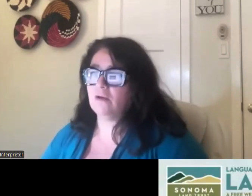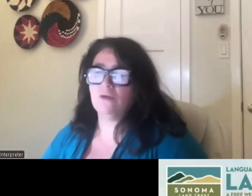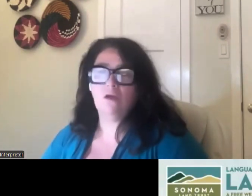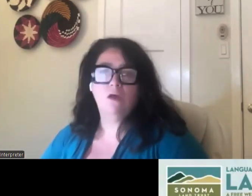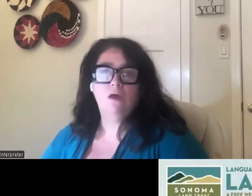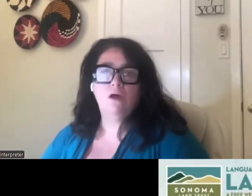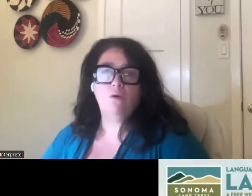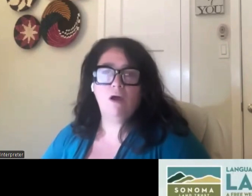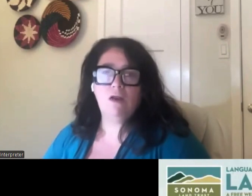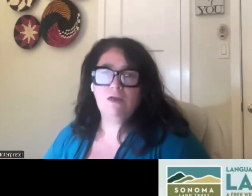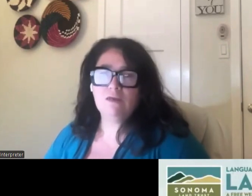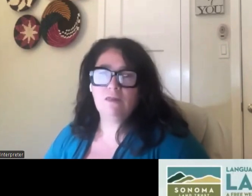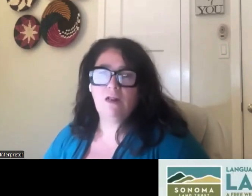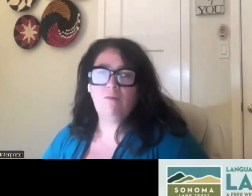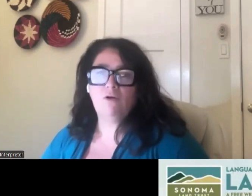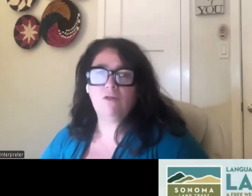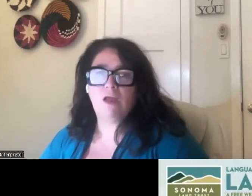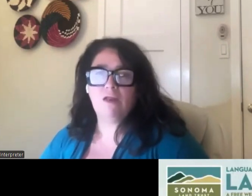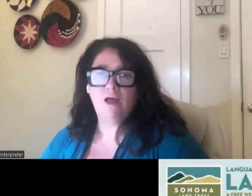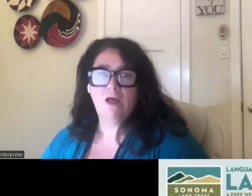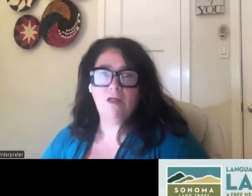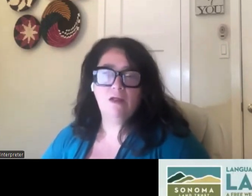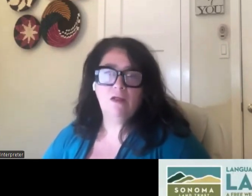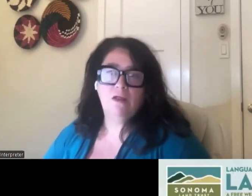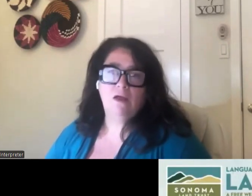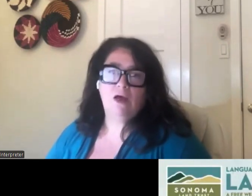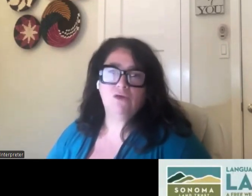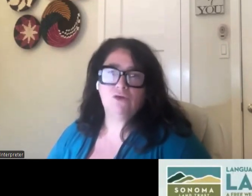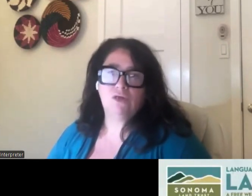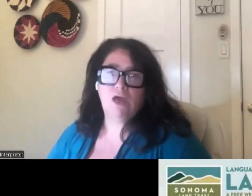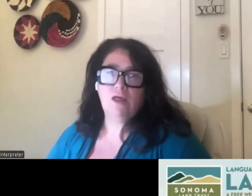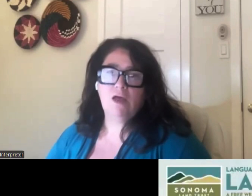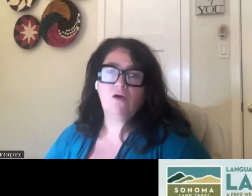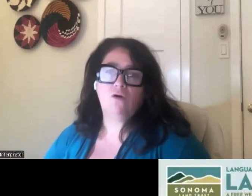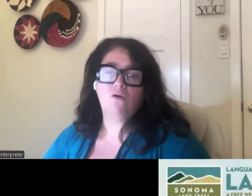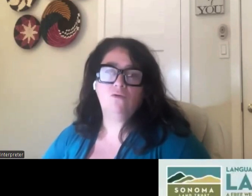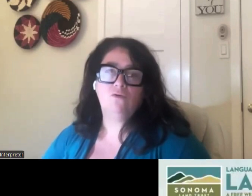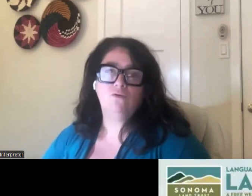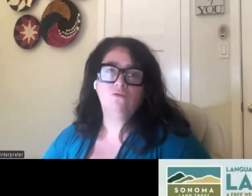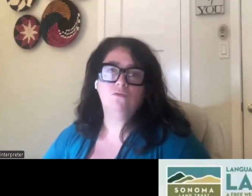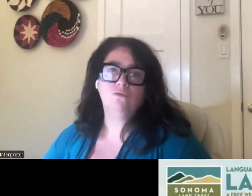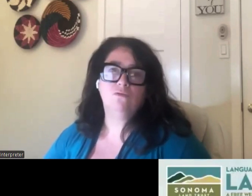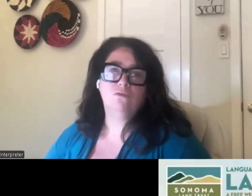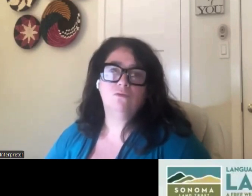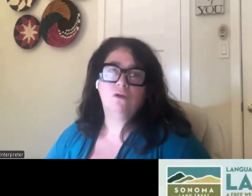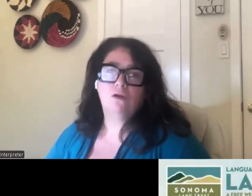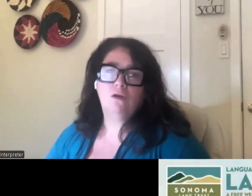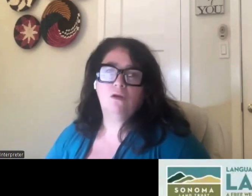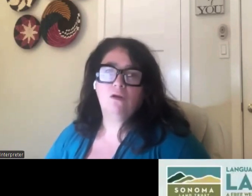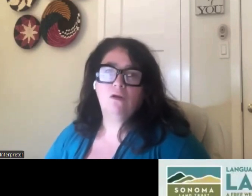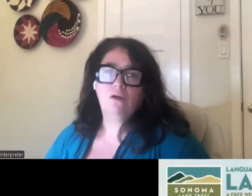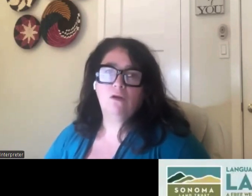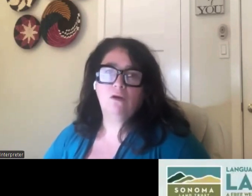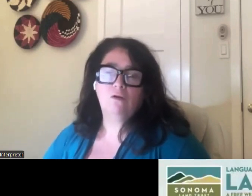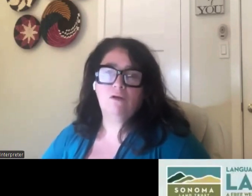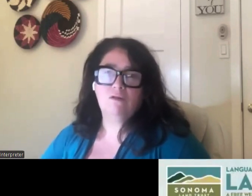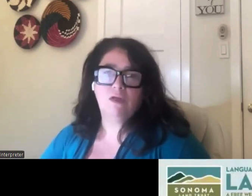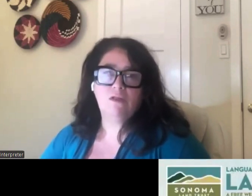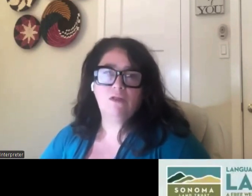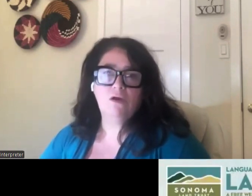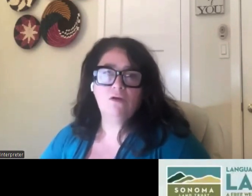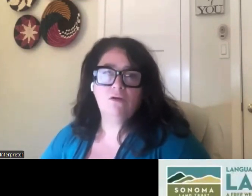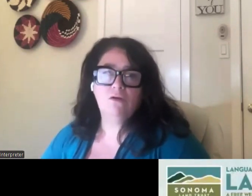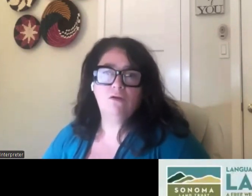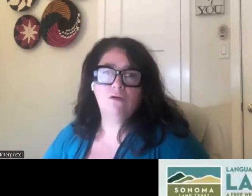and mortality associated with a given wildfire? It's actually likely in the hundreds or the thousands for exactly the kinds of reasons you mentioned, and for